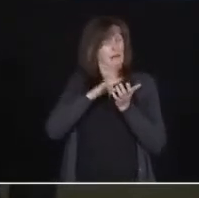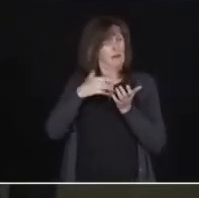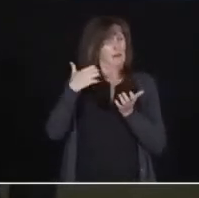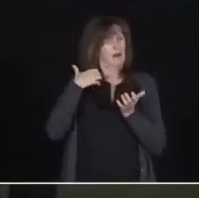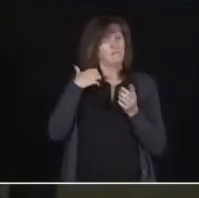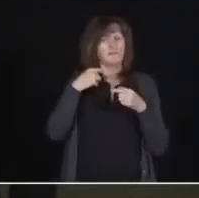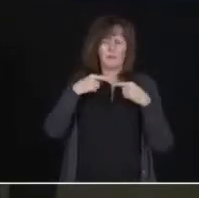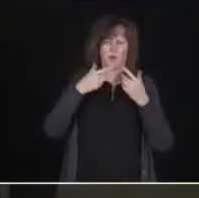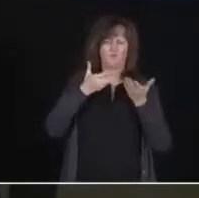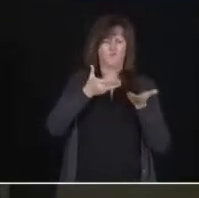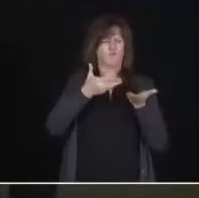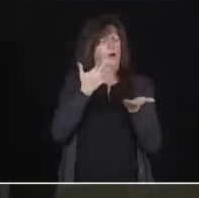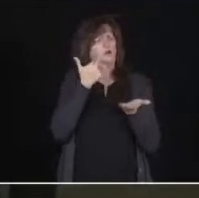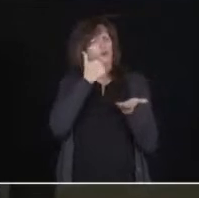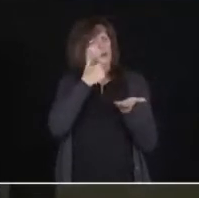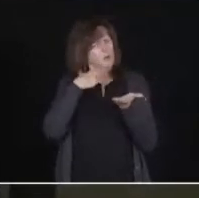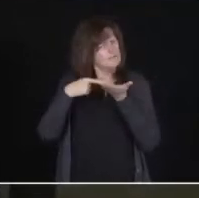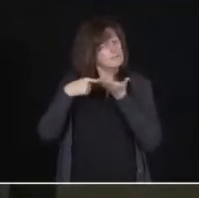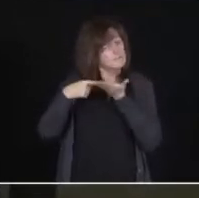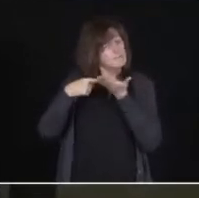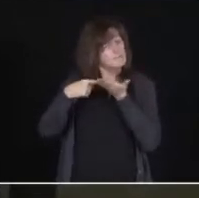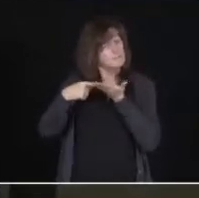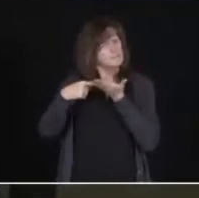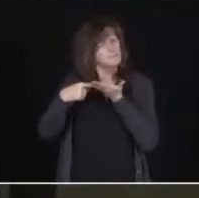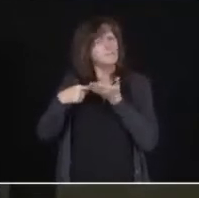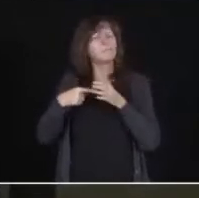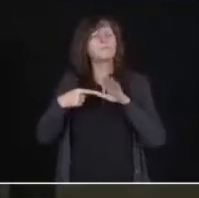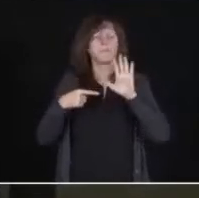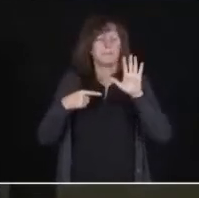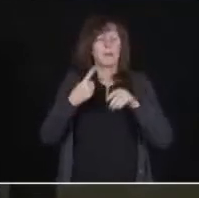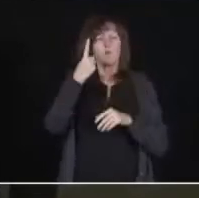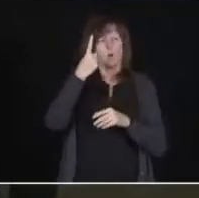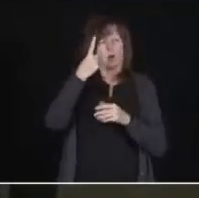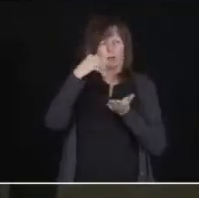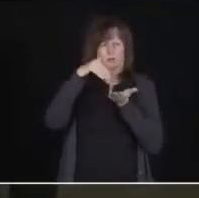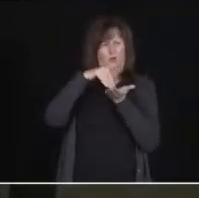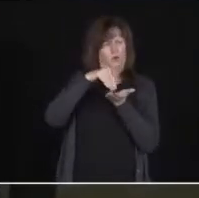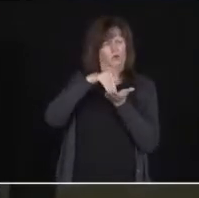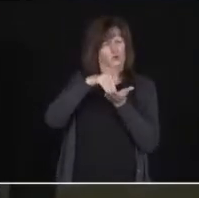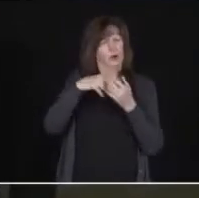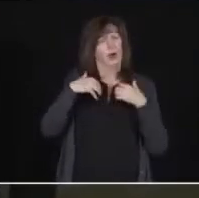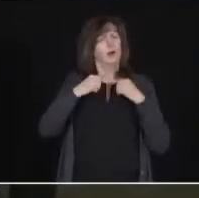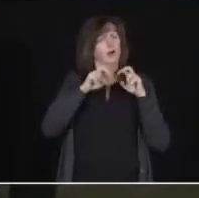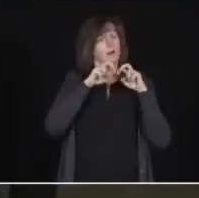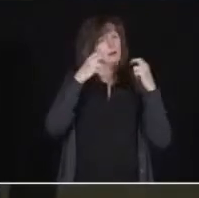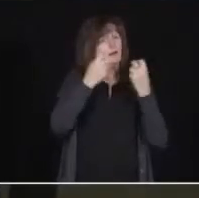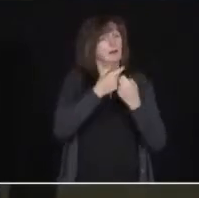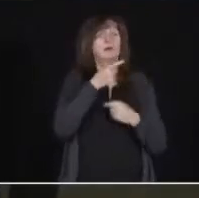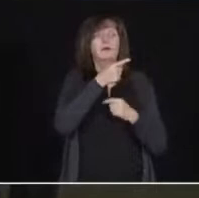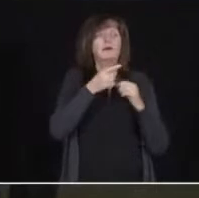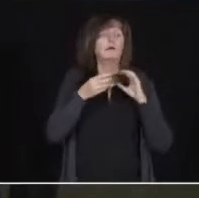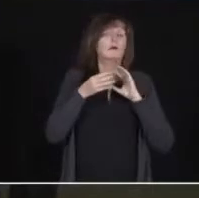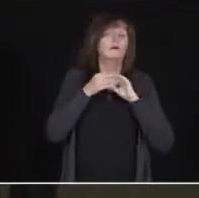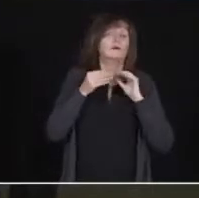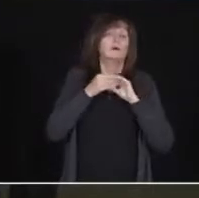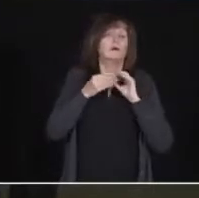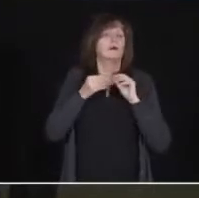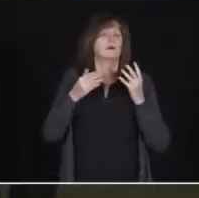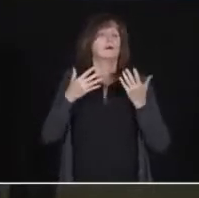or one doctor on the health table, I should say, said, thank God we did what we did in Ottawa because they were going over the